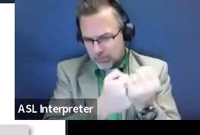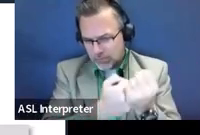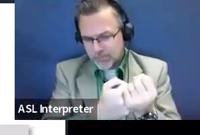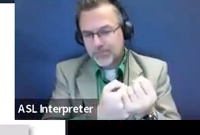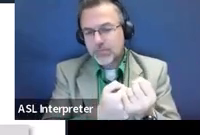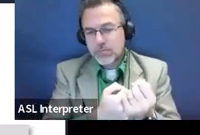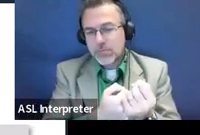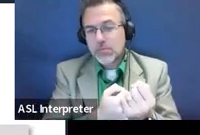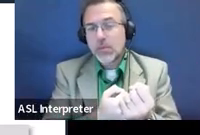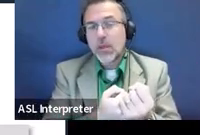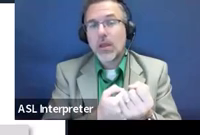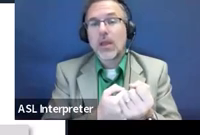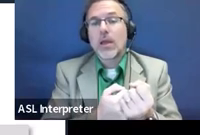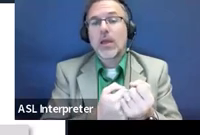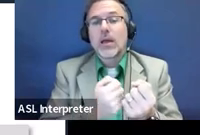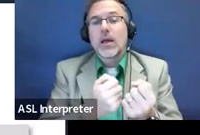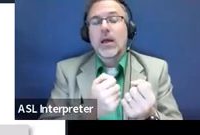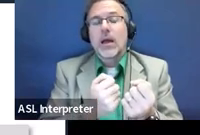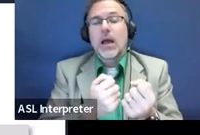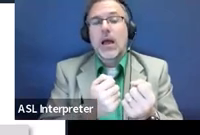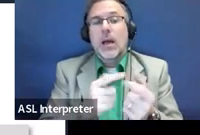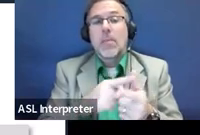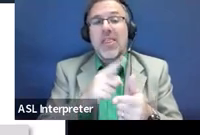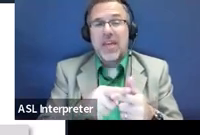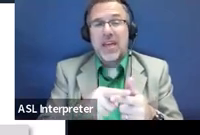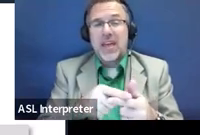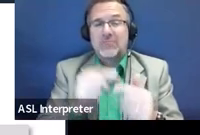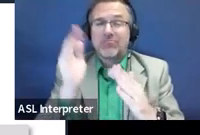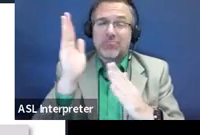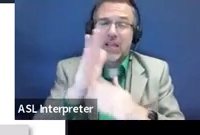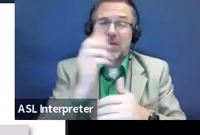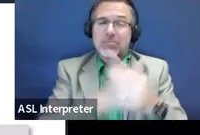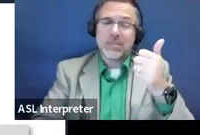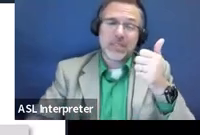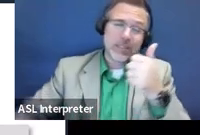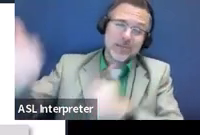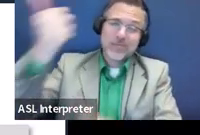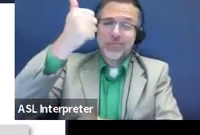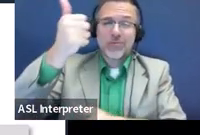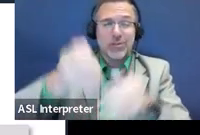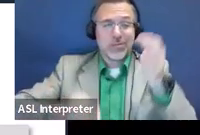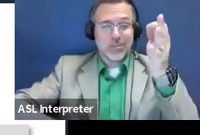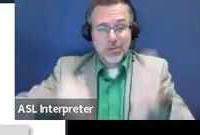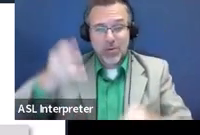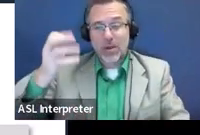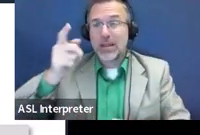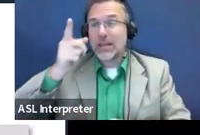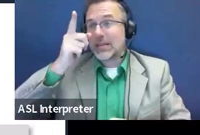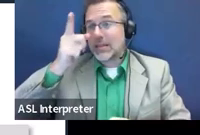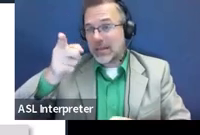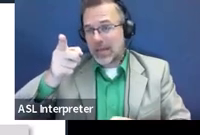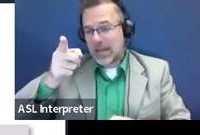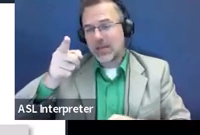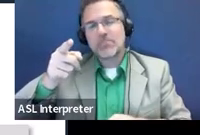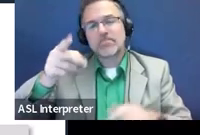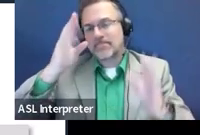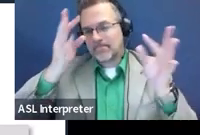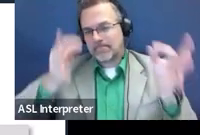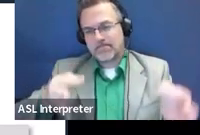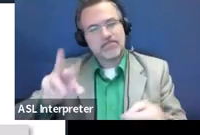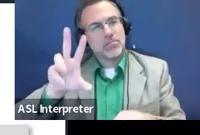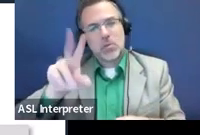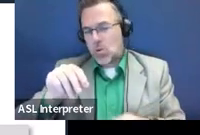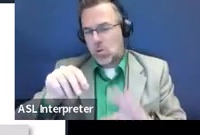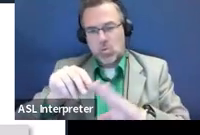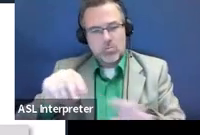before this. And so it went all the way to the Supreme Court, and the Supreme Court were the ones that said, no, this is not